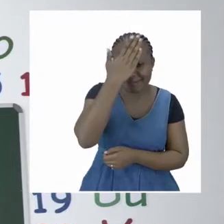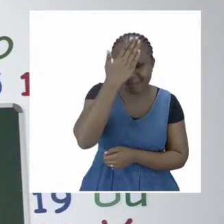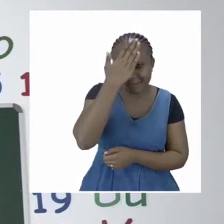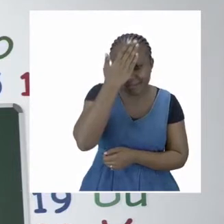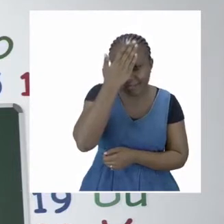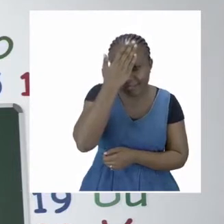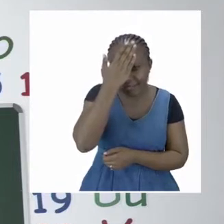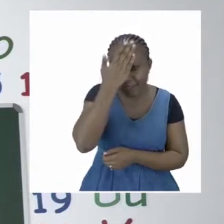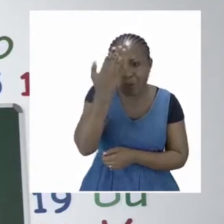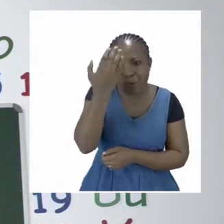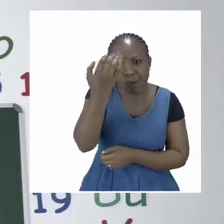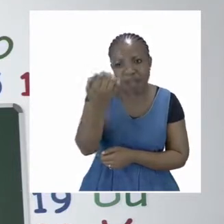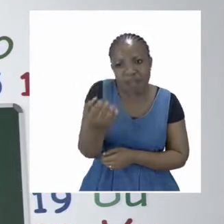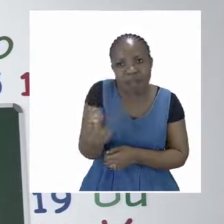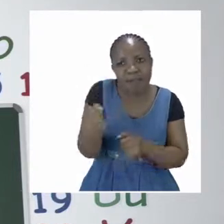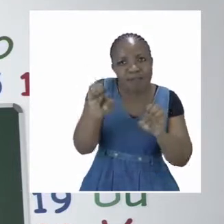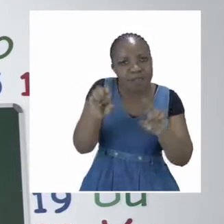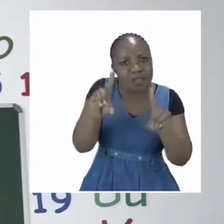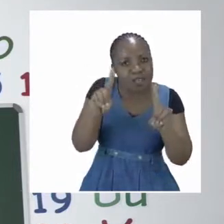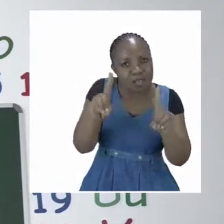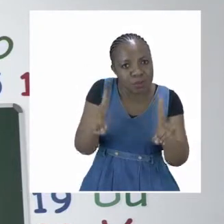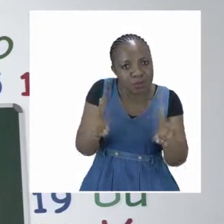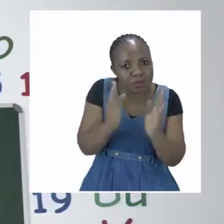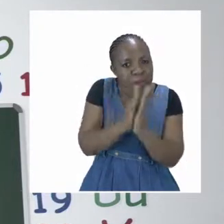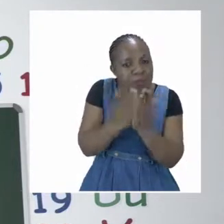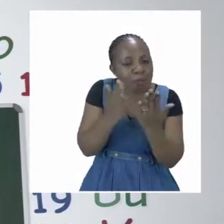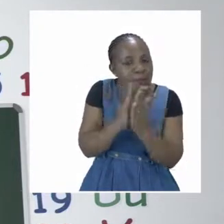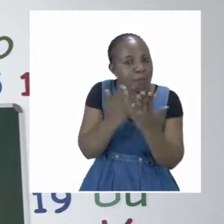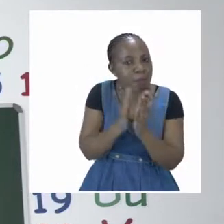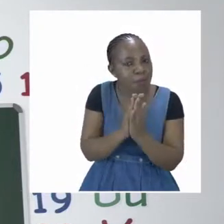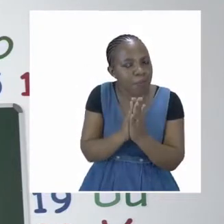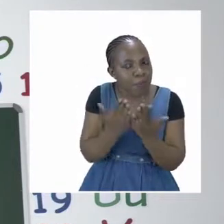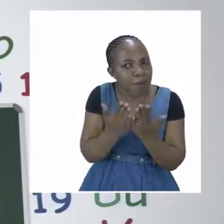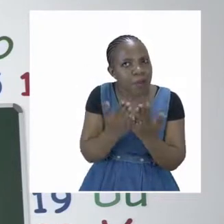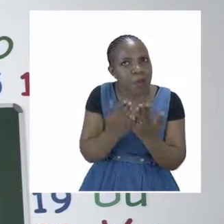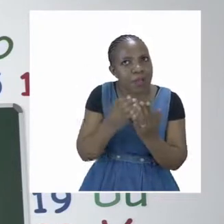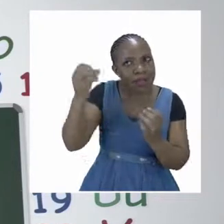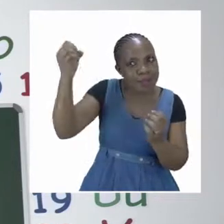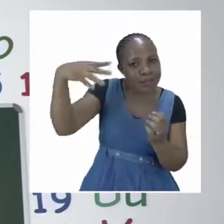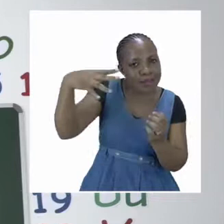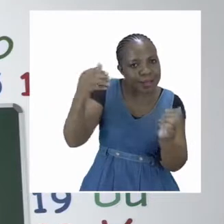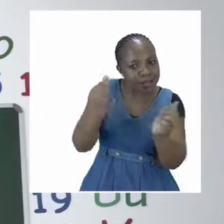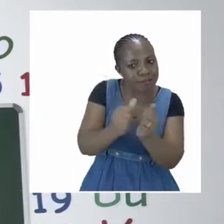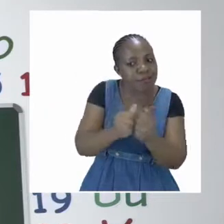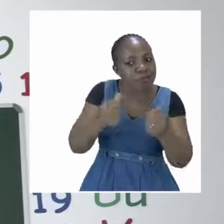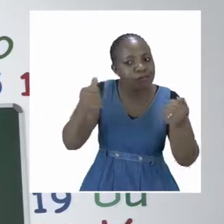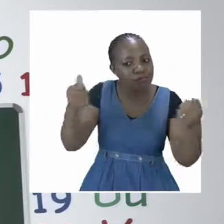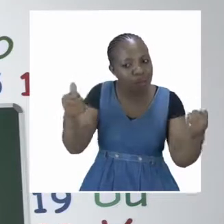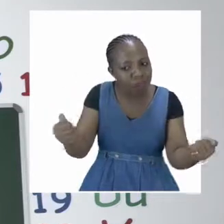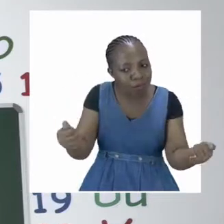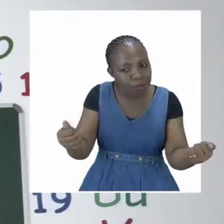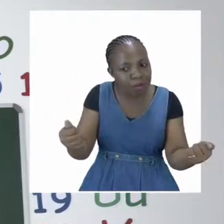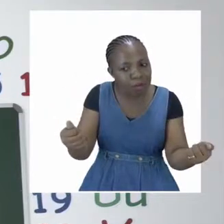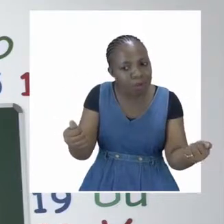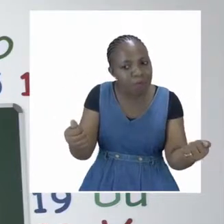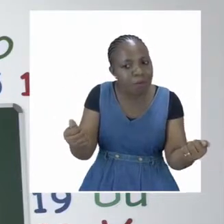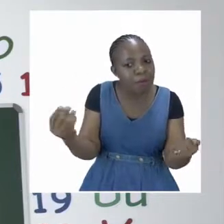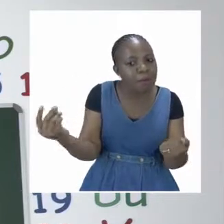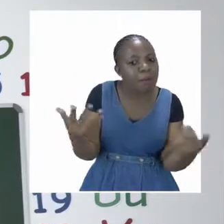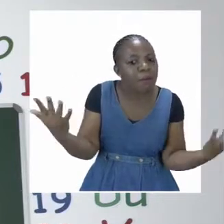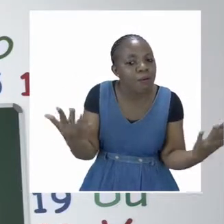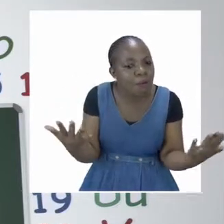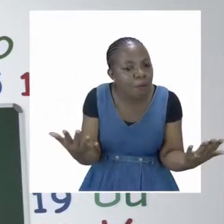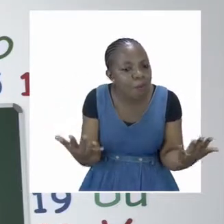booklet in our daily newspaper, street sales, or at your school every Monday